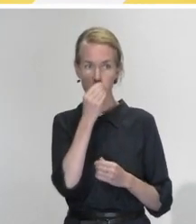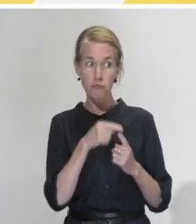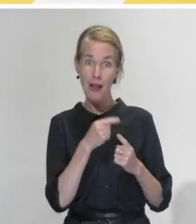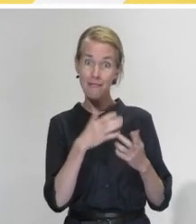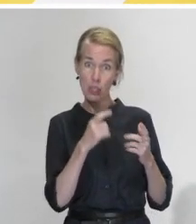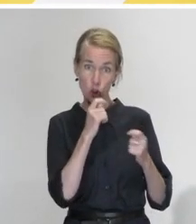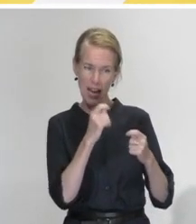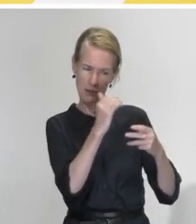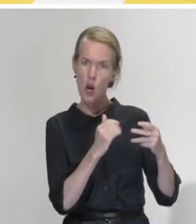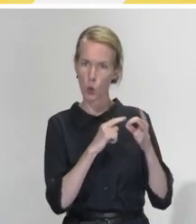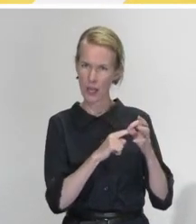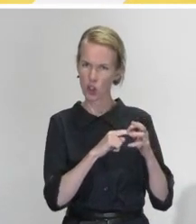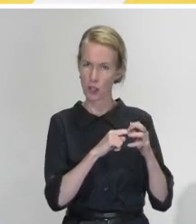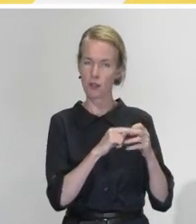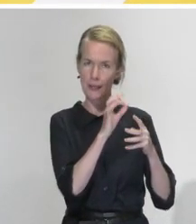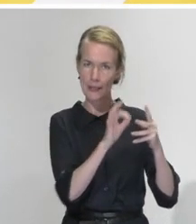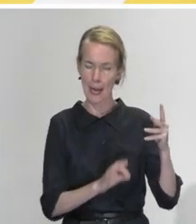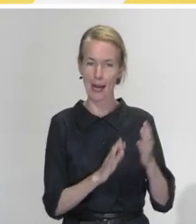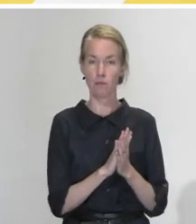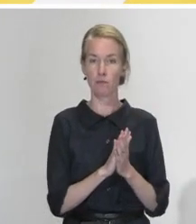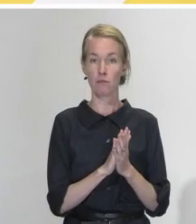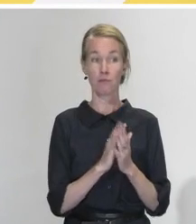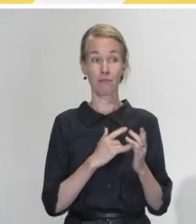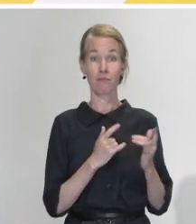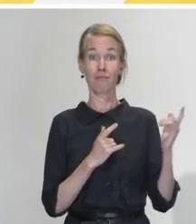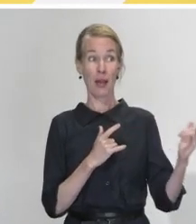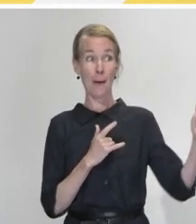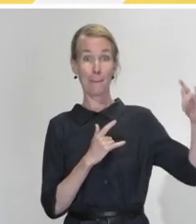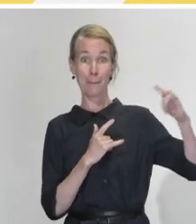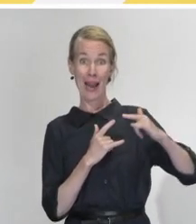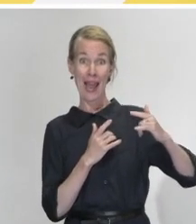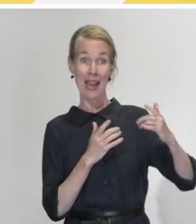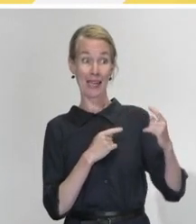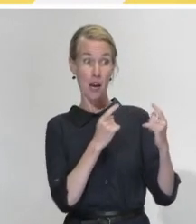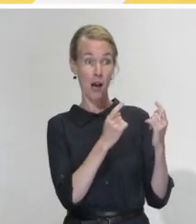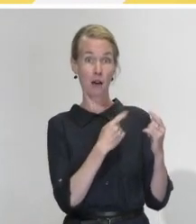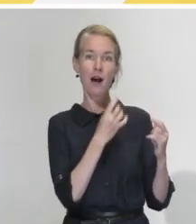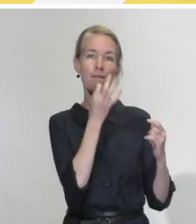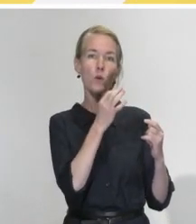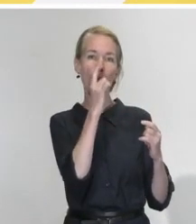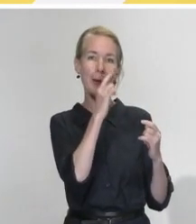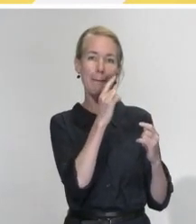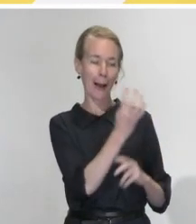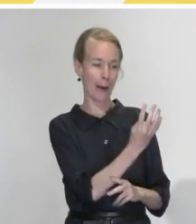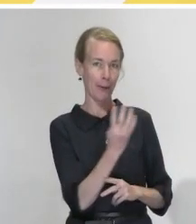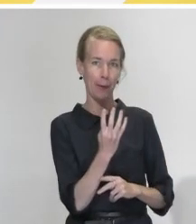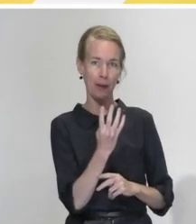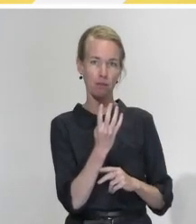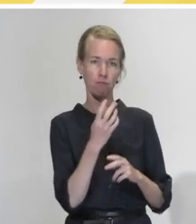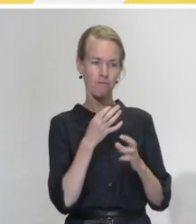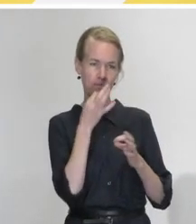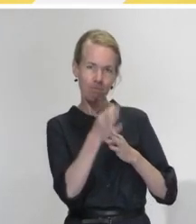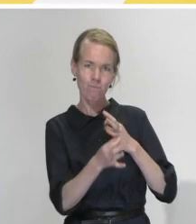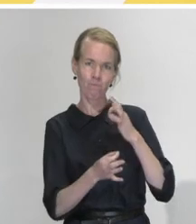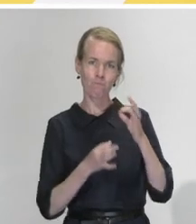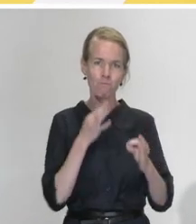They're disembarked in small groups to be processed so that there's not a big crowd of people there. The health officials